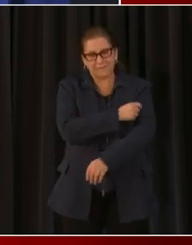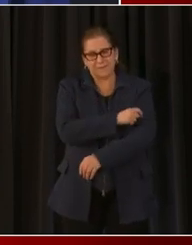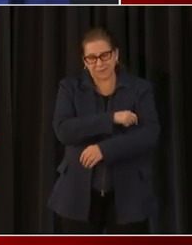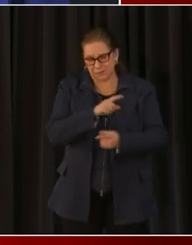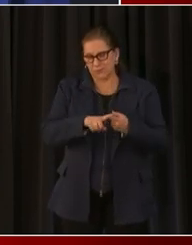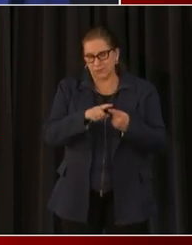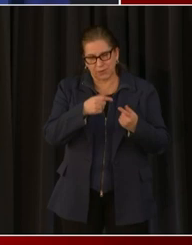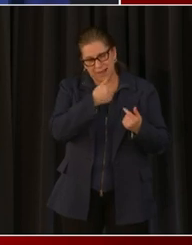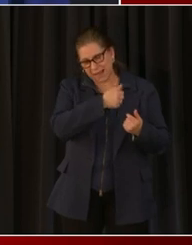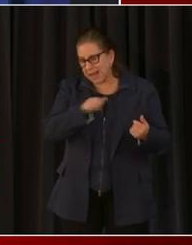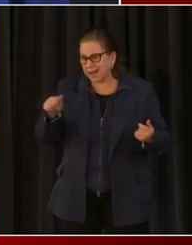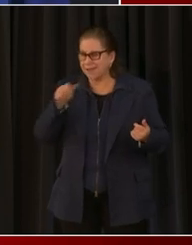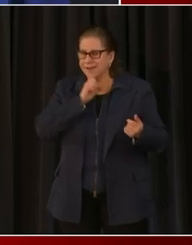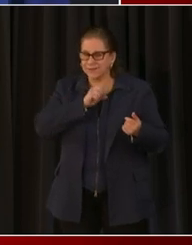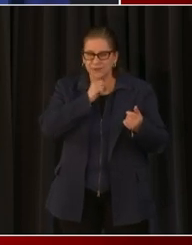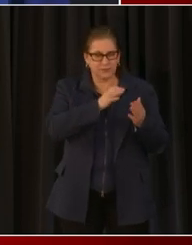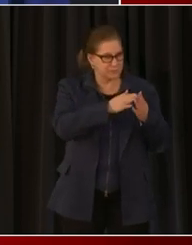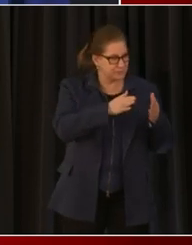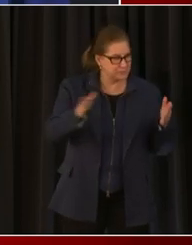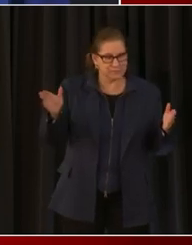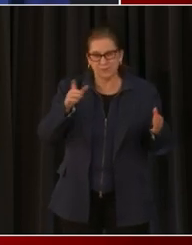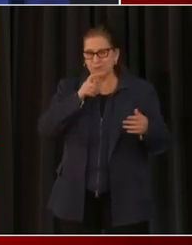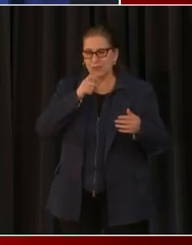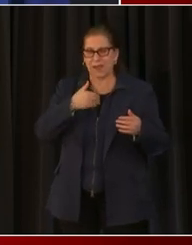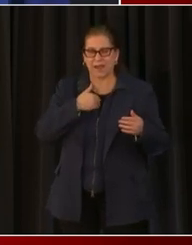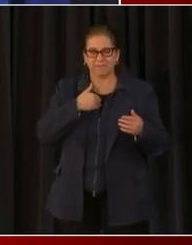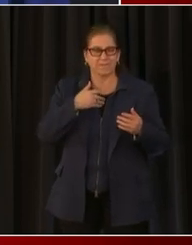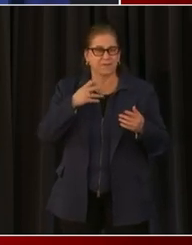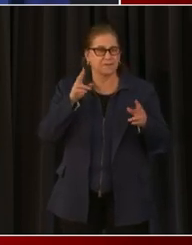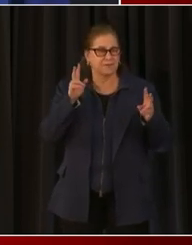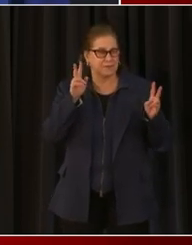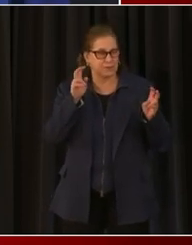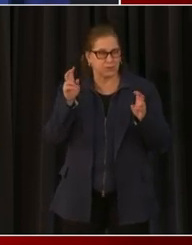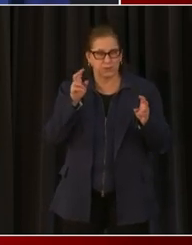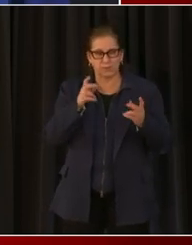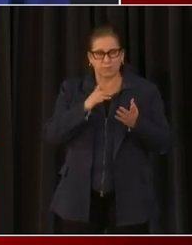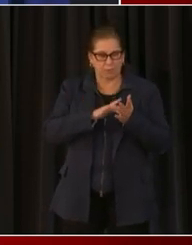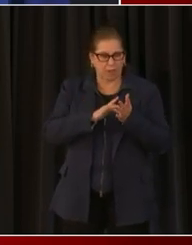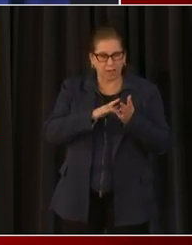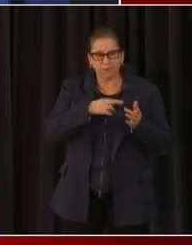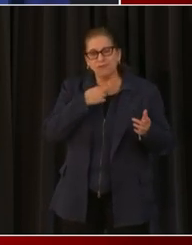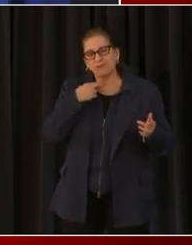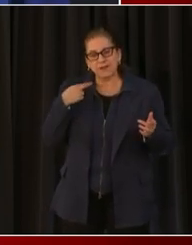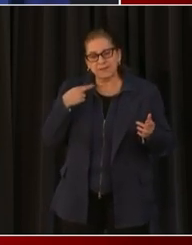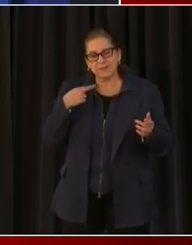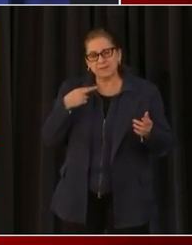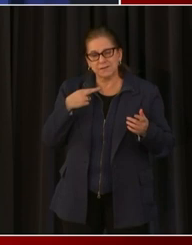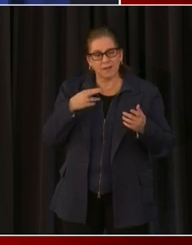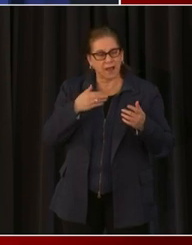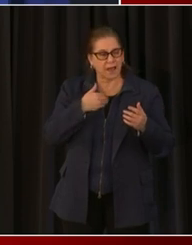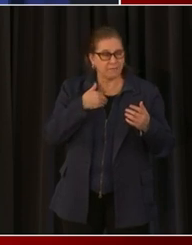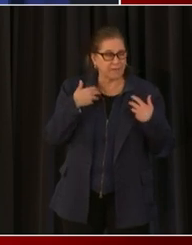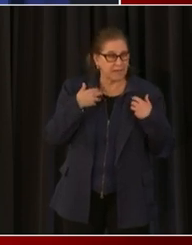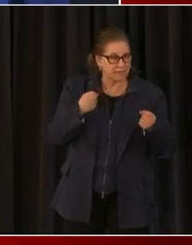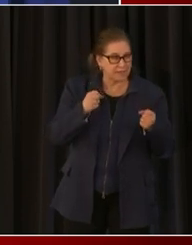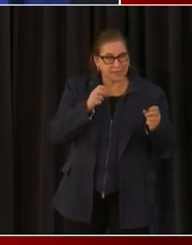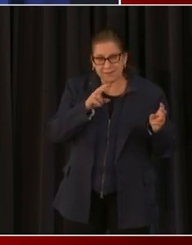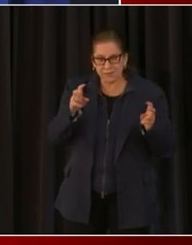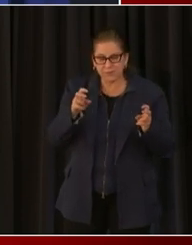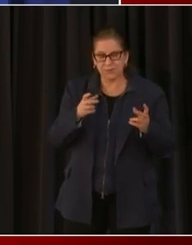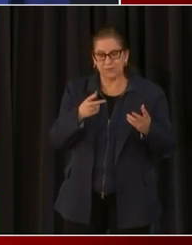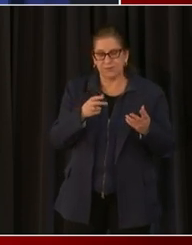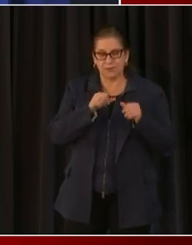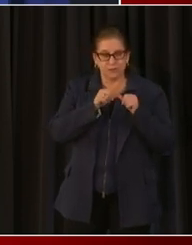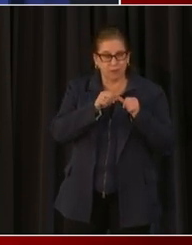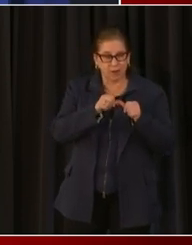their risk for severe illness if we started with individuals who are 50 and older with a chronic health condition. So the same